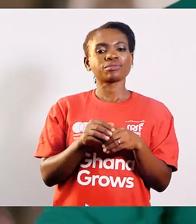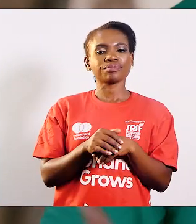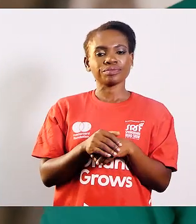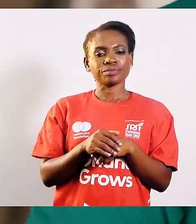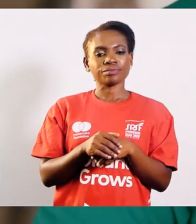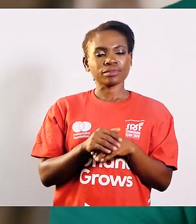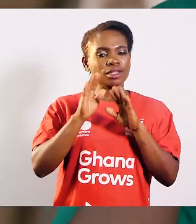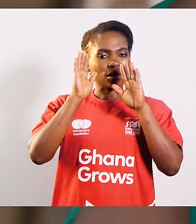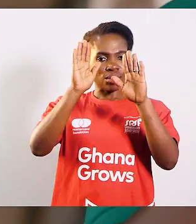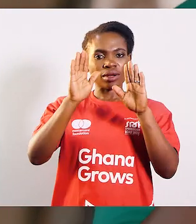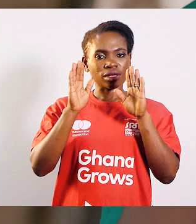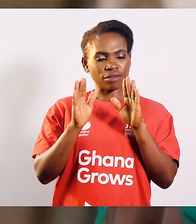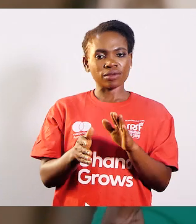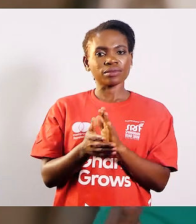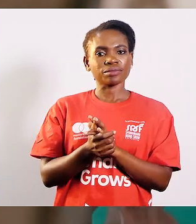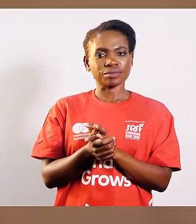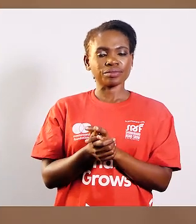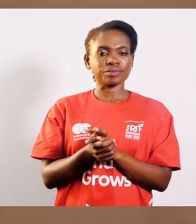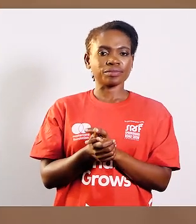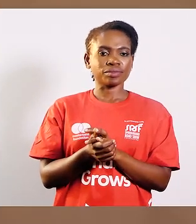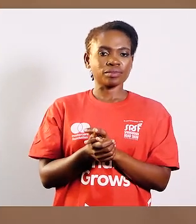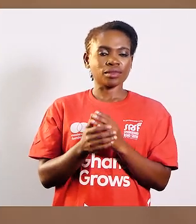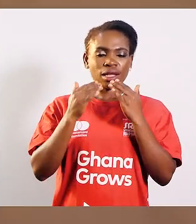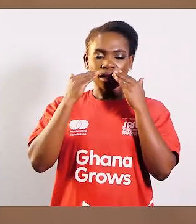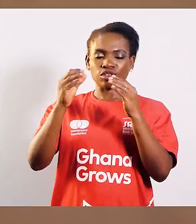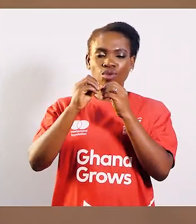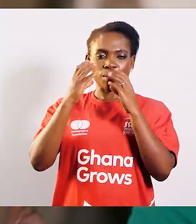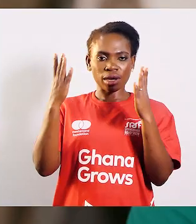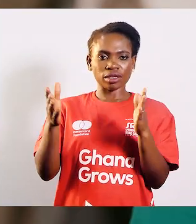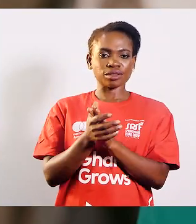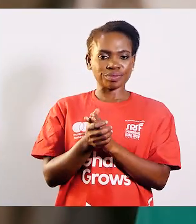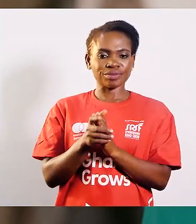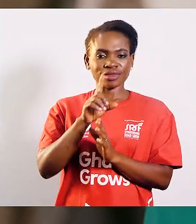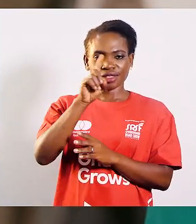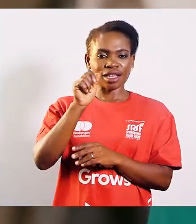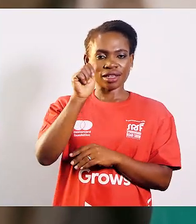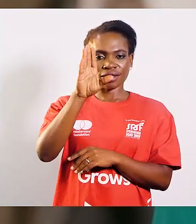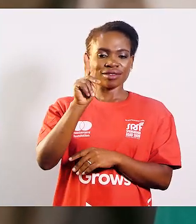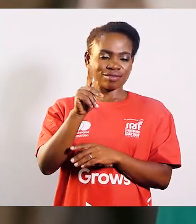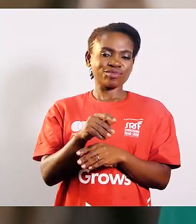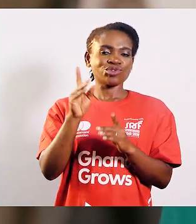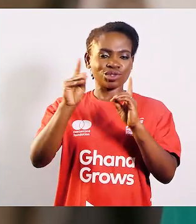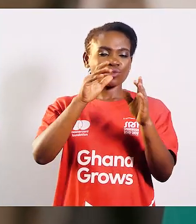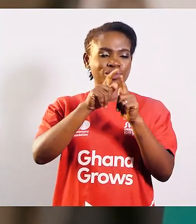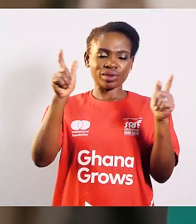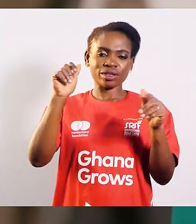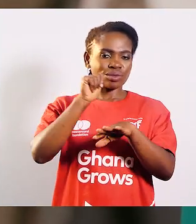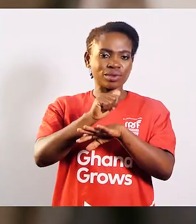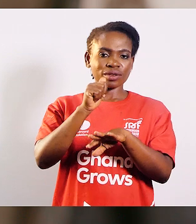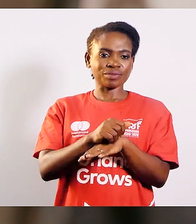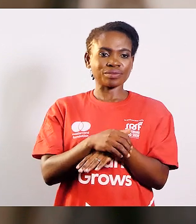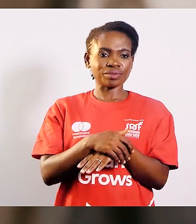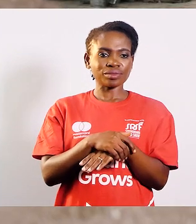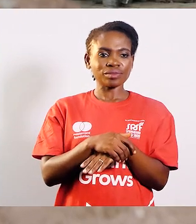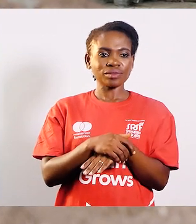household name and be the go-to for training of mushroom farming. Exactly. This is just absolutely amazing. Thank you. Thank you so